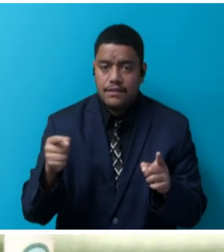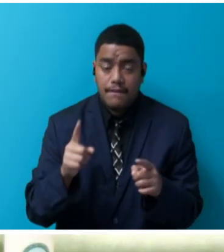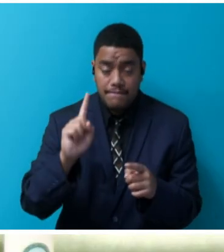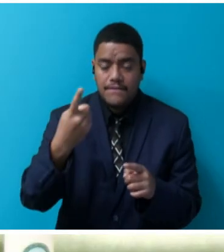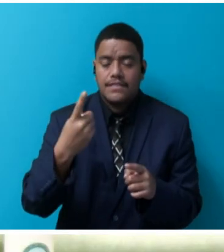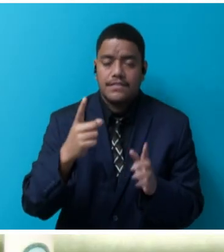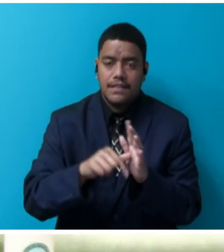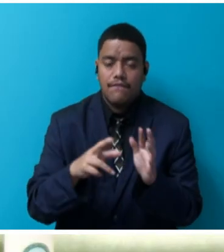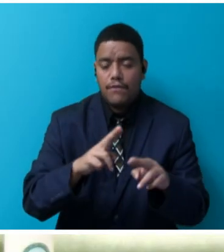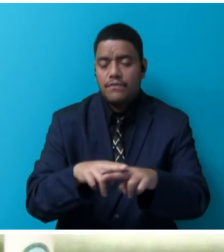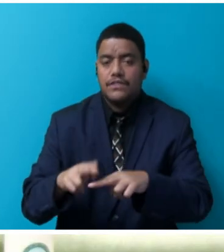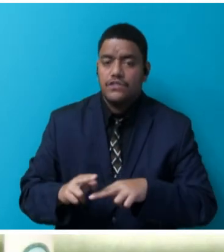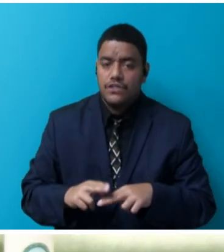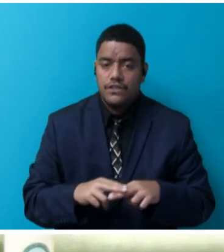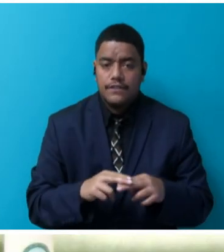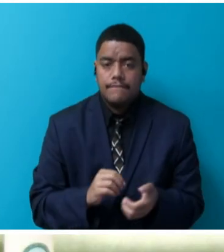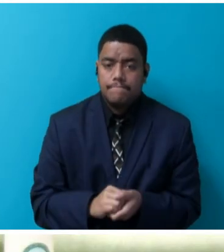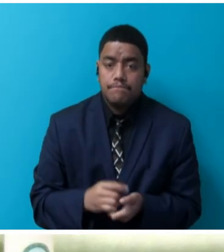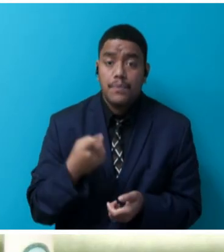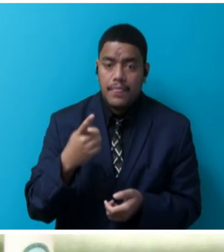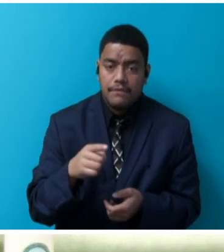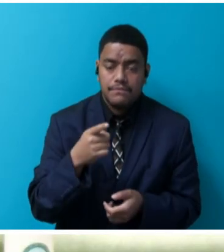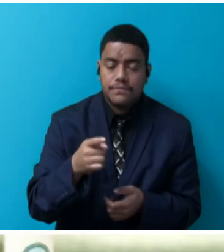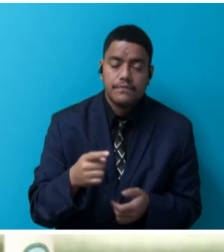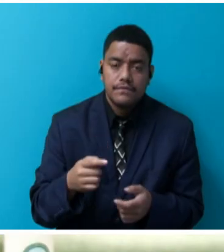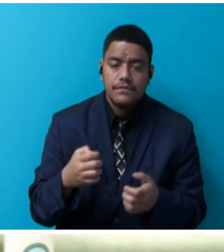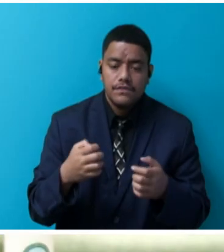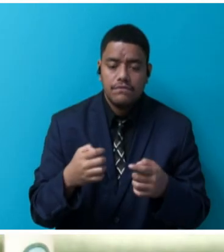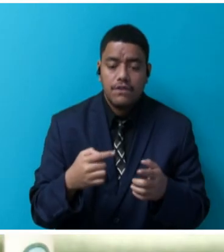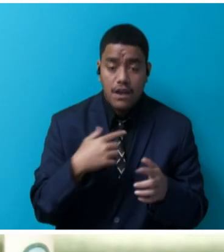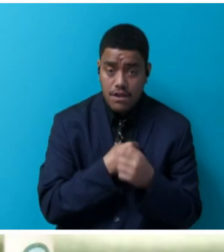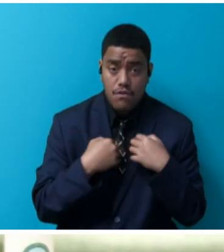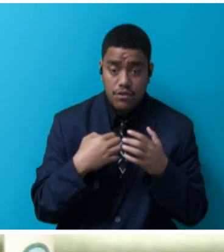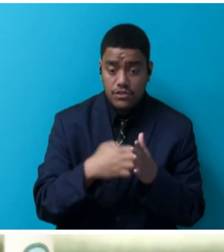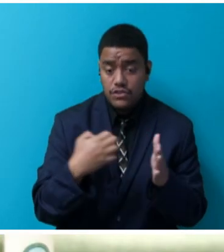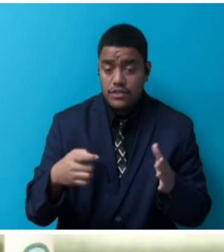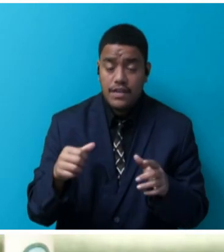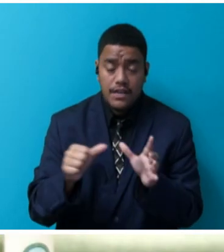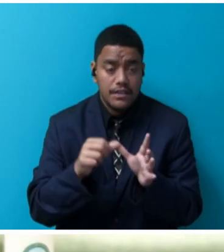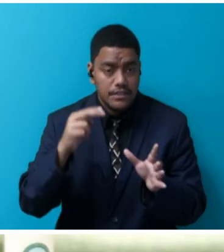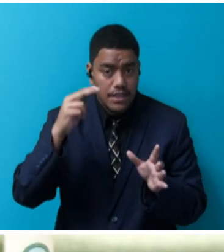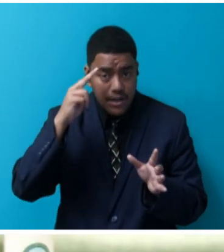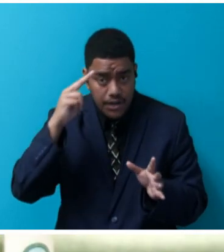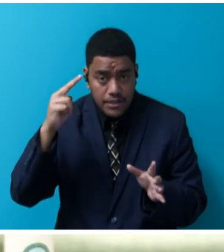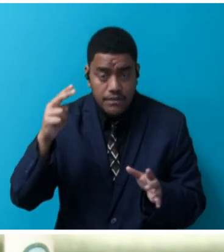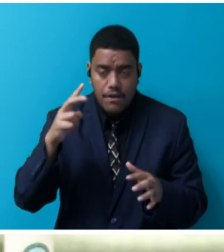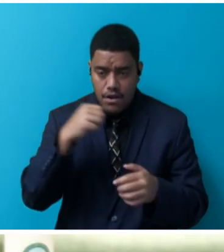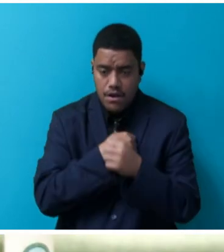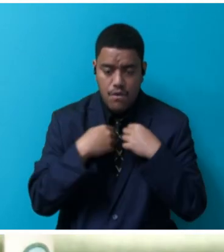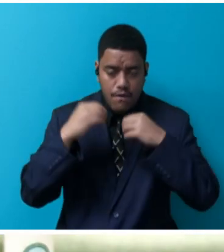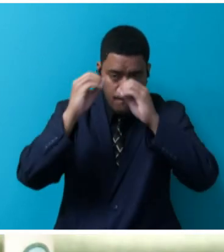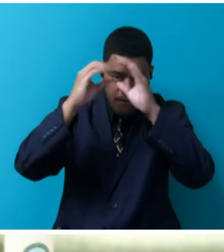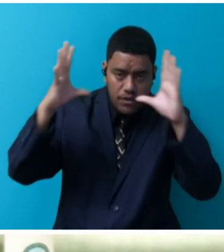for Fiji, Honorable Speaker, and acknowledges our journey as a nation and our vision for the next 5 years.